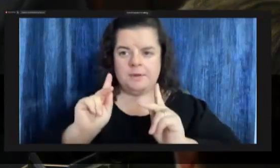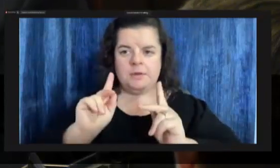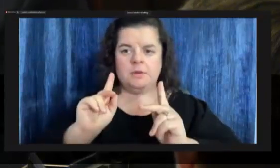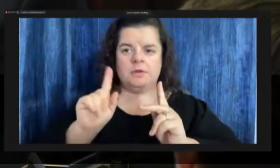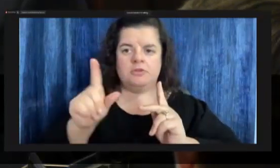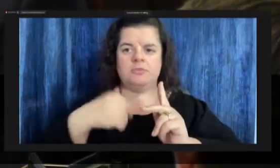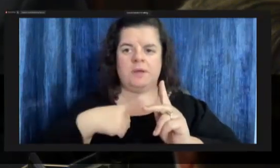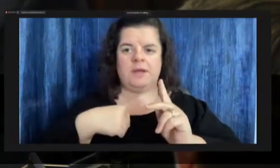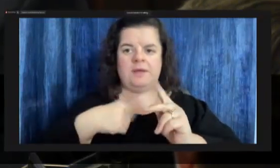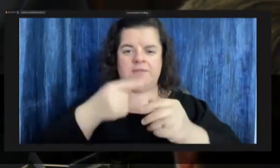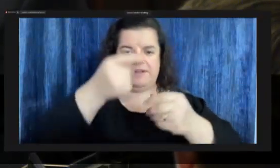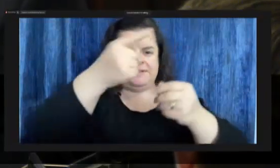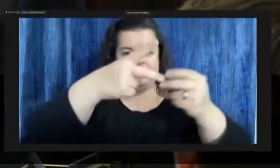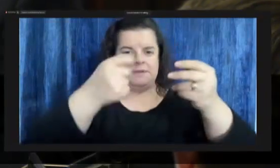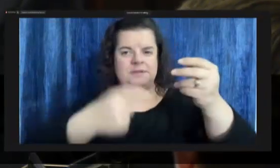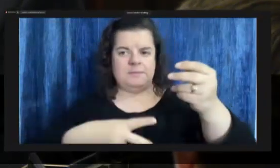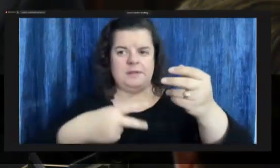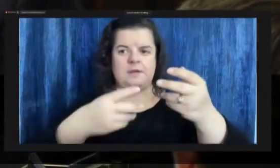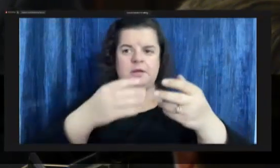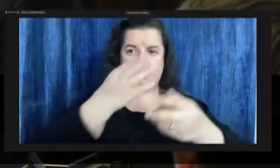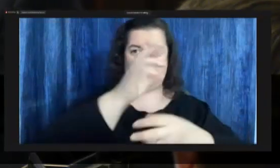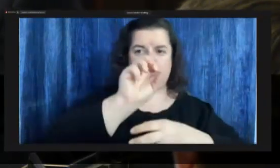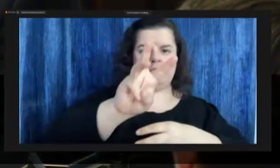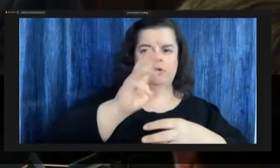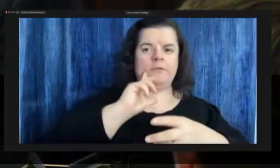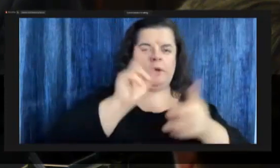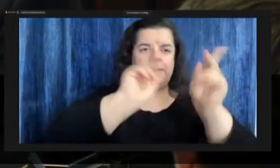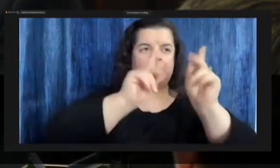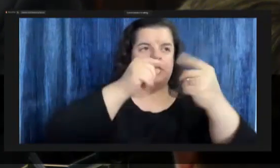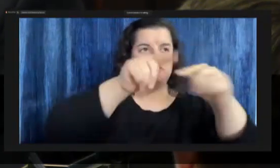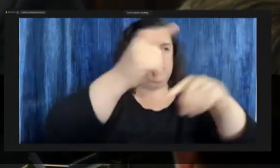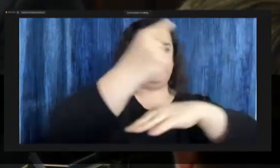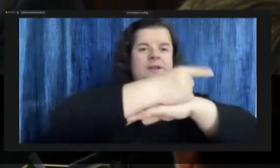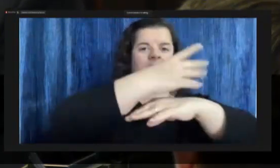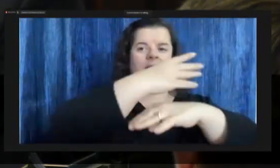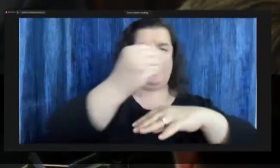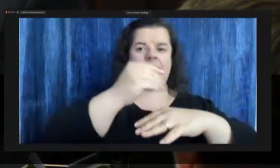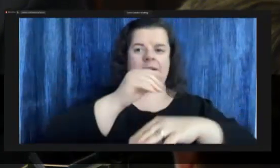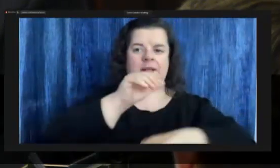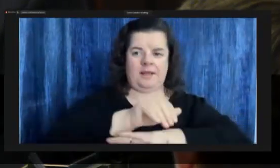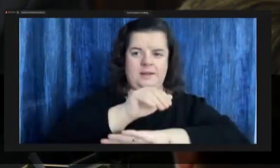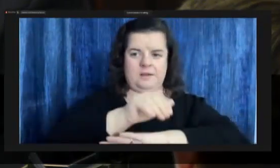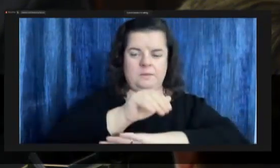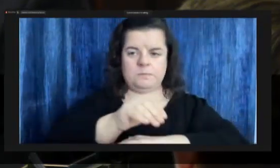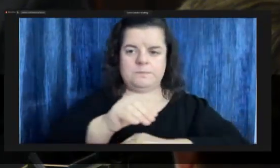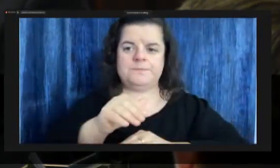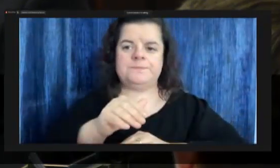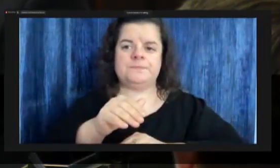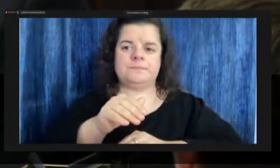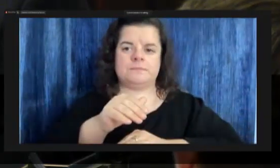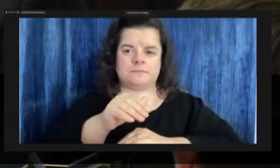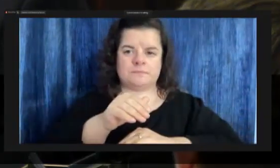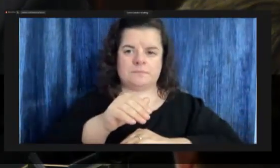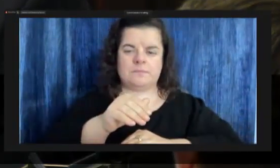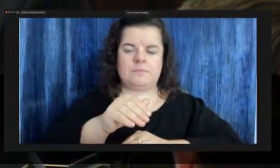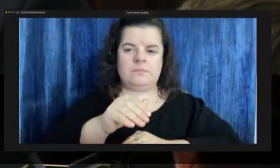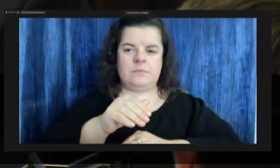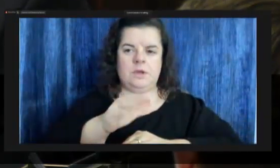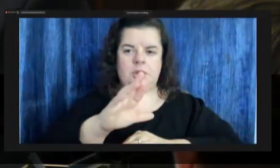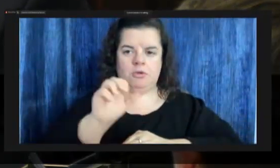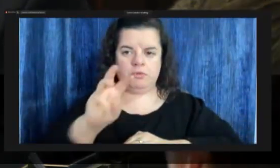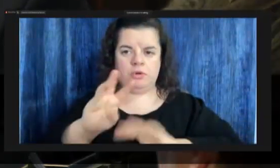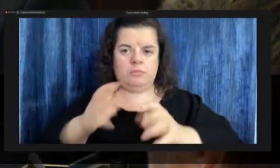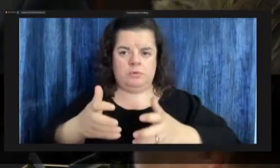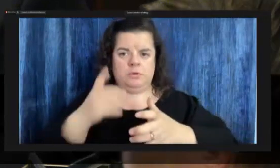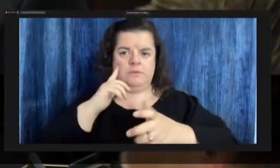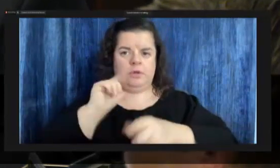split crew. So you would have dedicated people during the day, 9 to 5, and then you would have another group of people who were dedicated